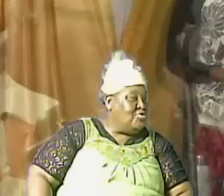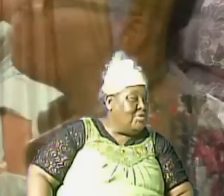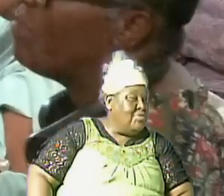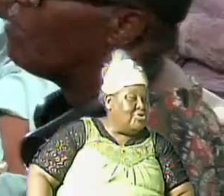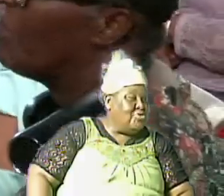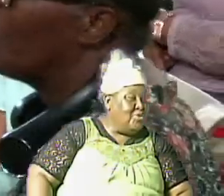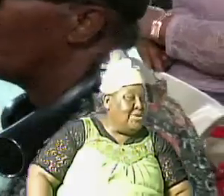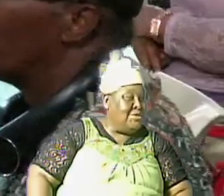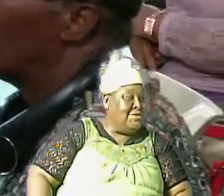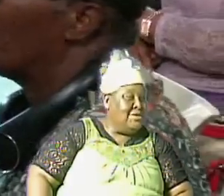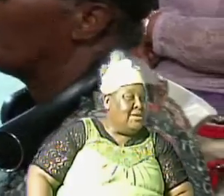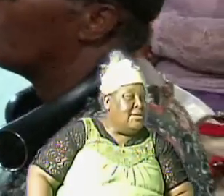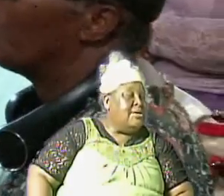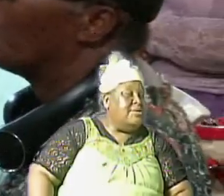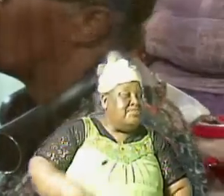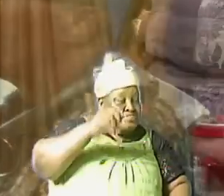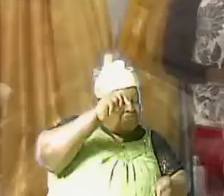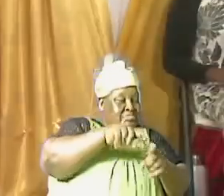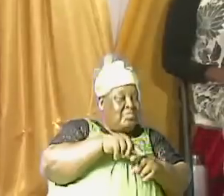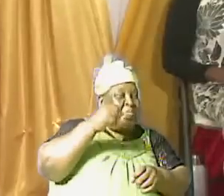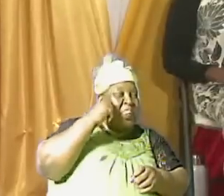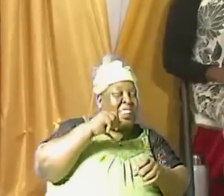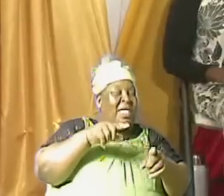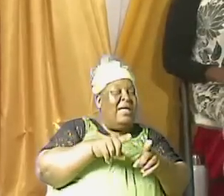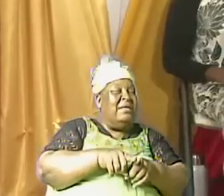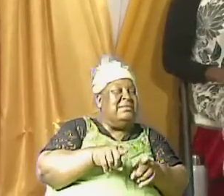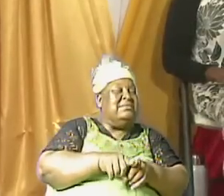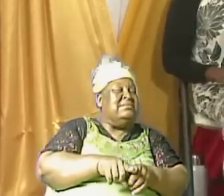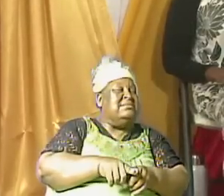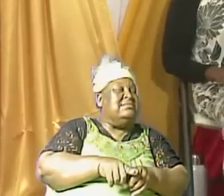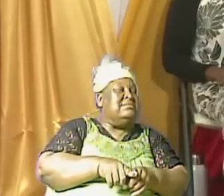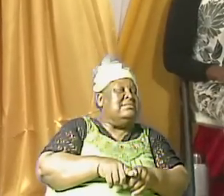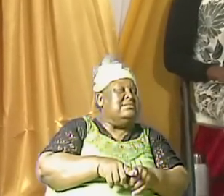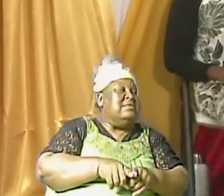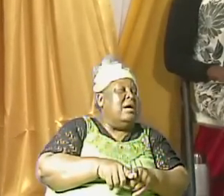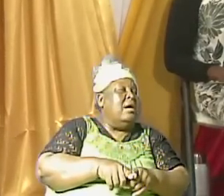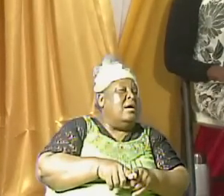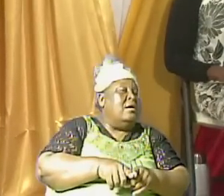Brothers and sisters, the problem with the church